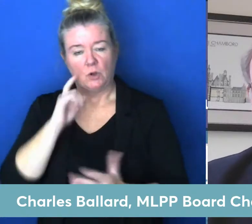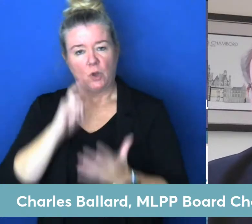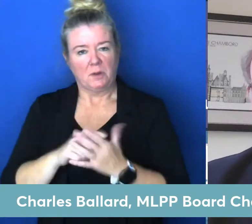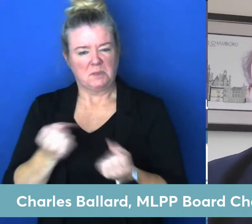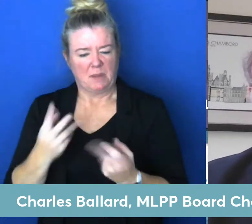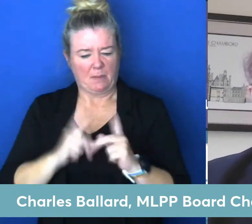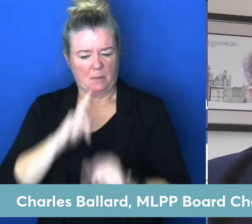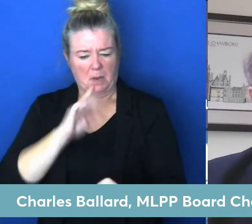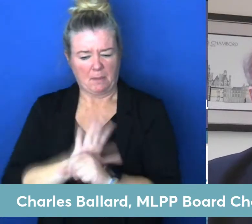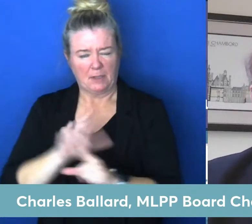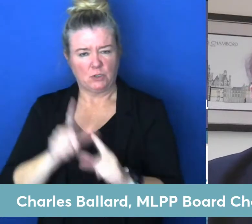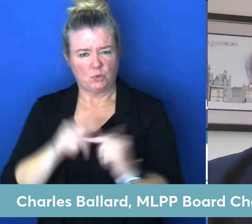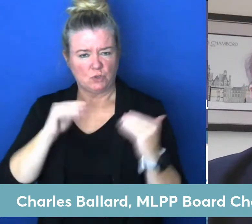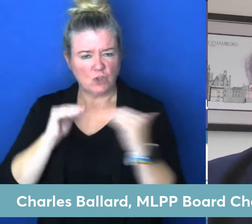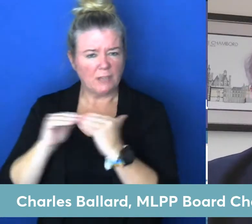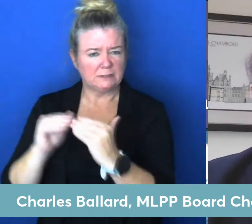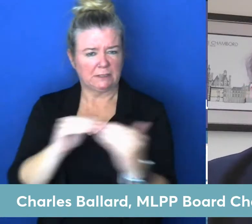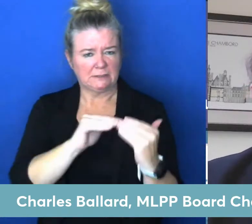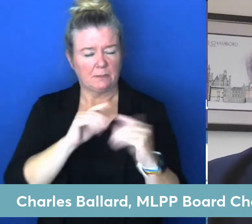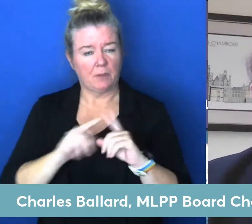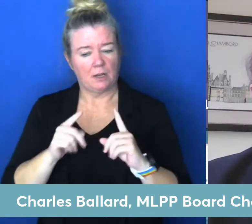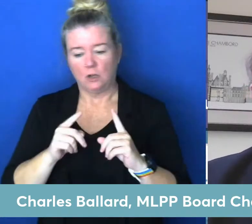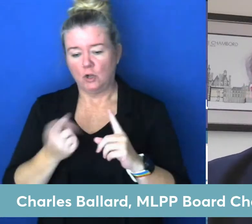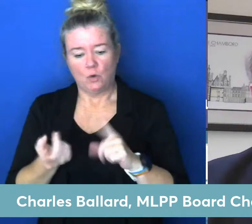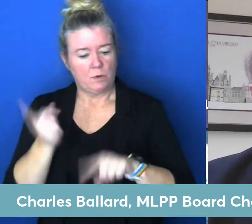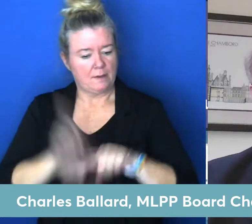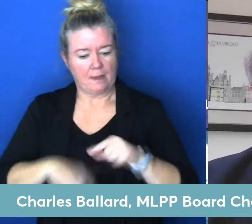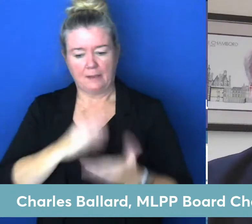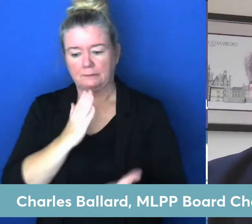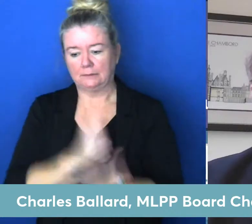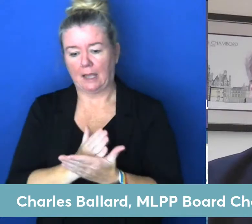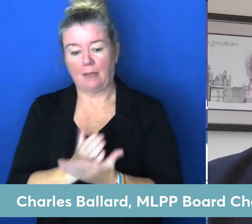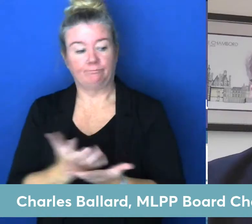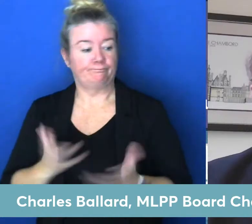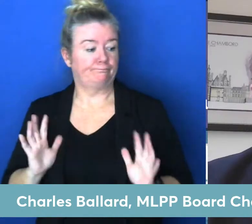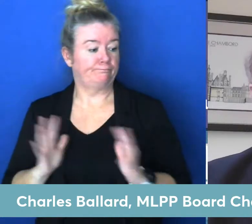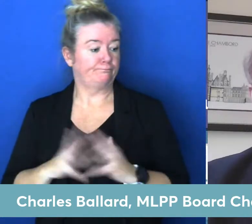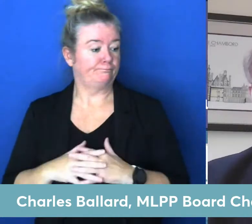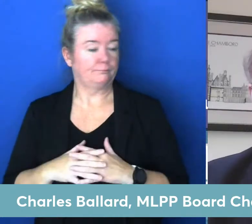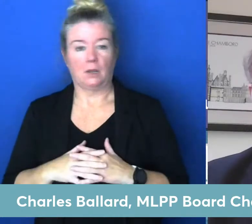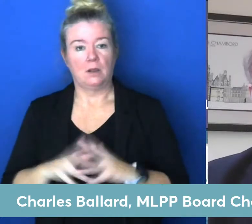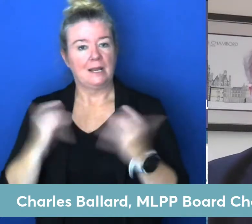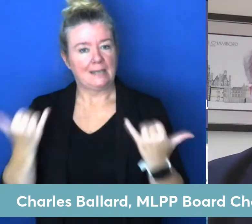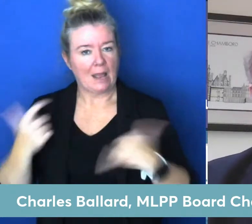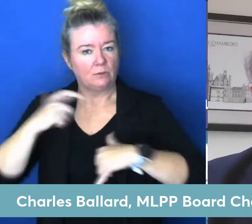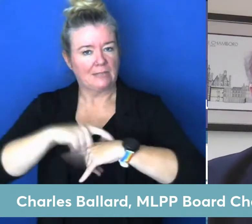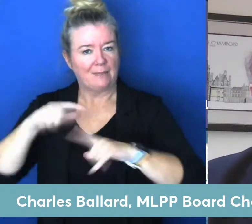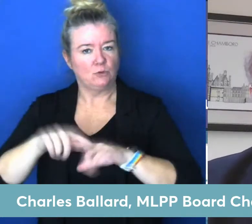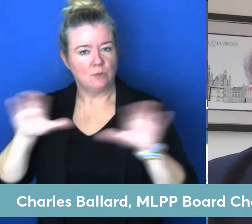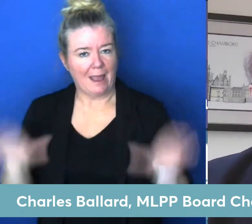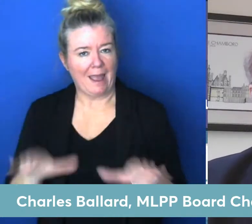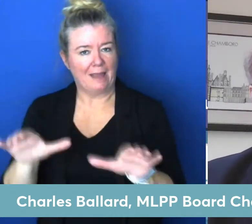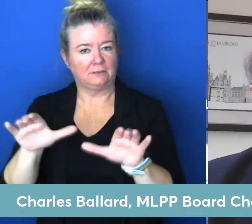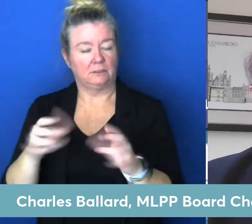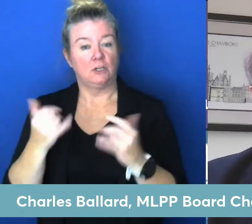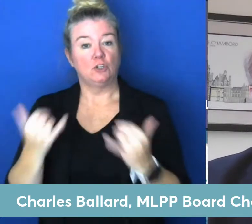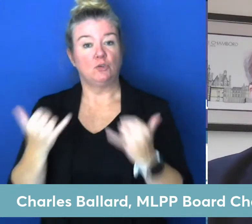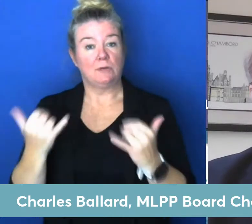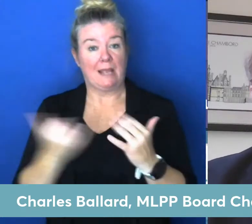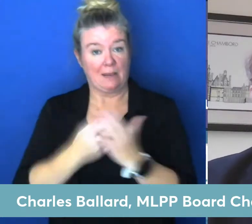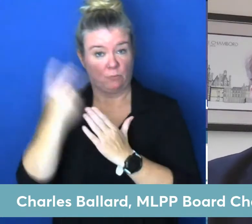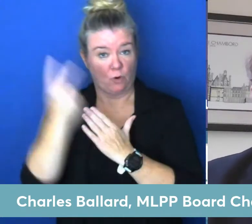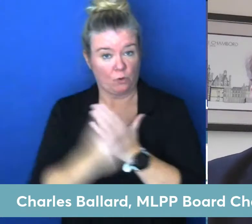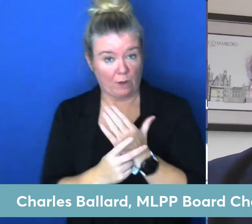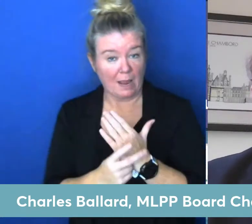justice. But we must not stop at what we see. Now is the time to act. Today's